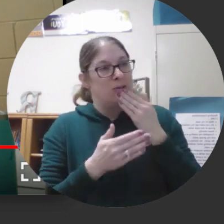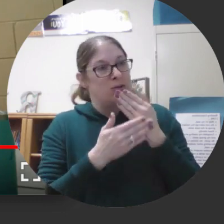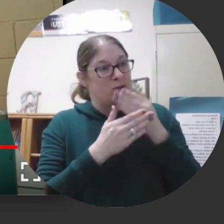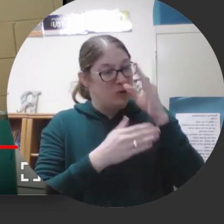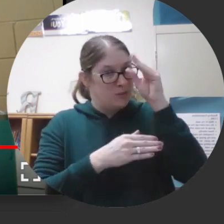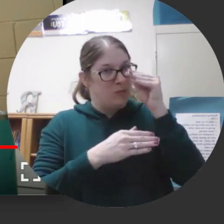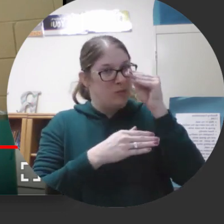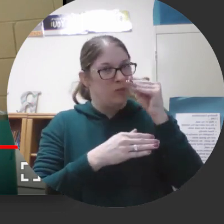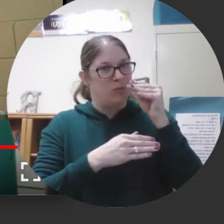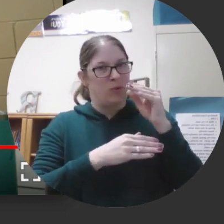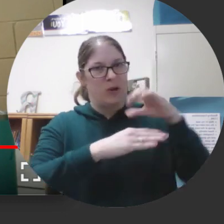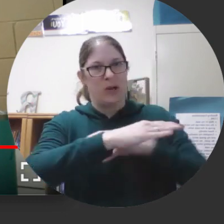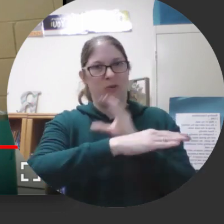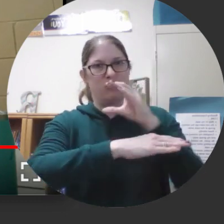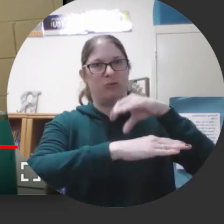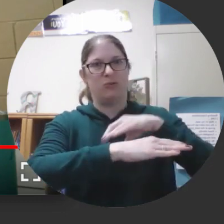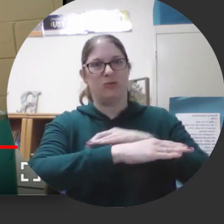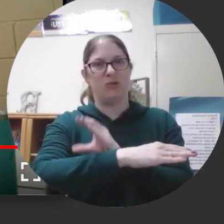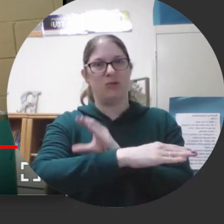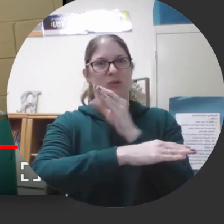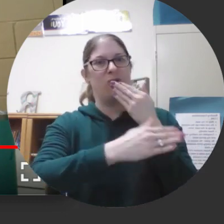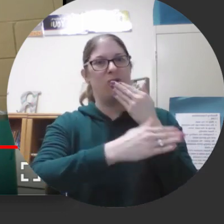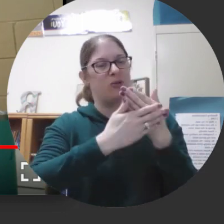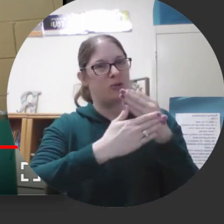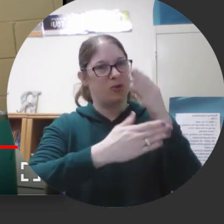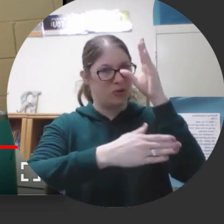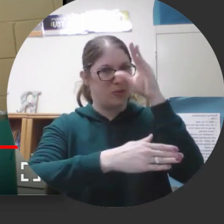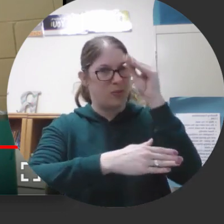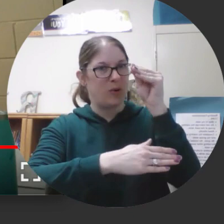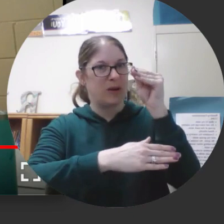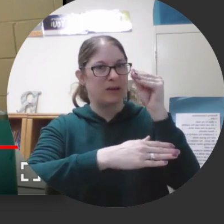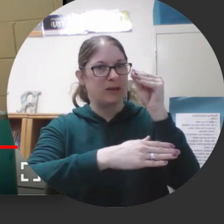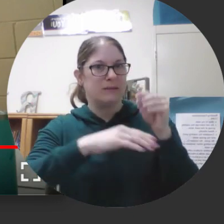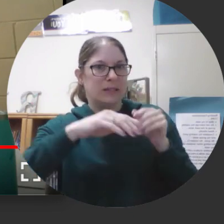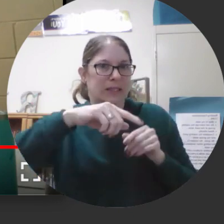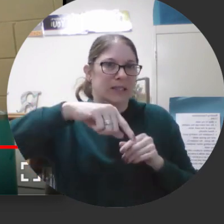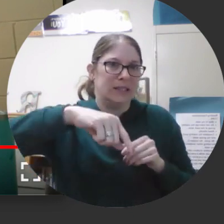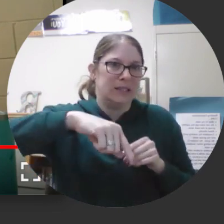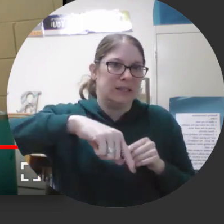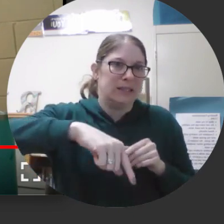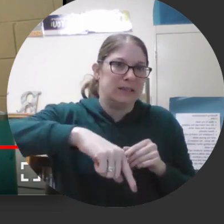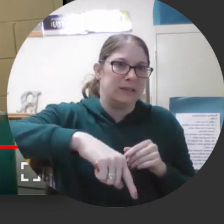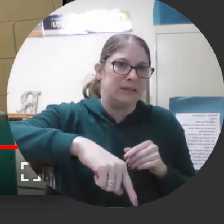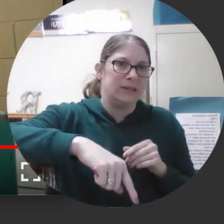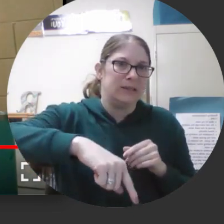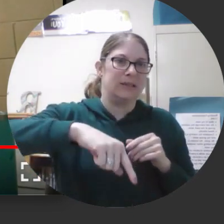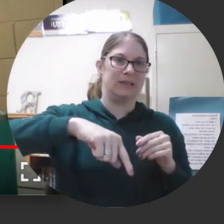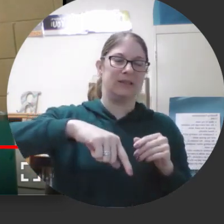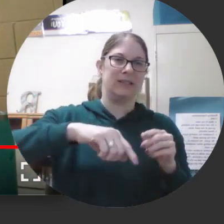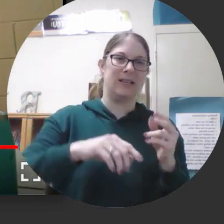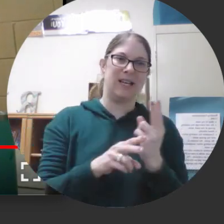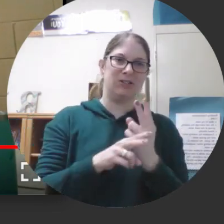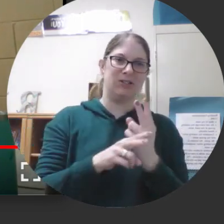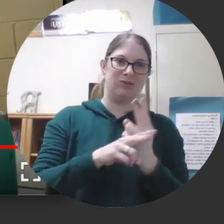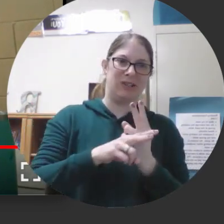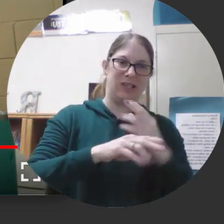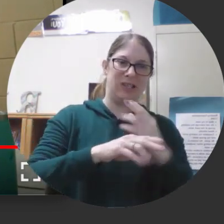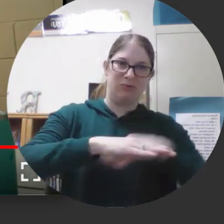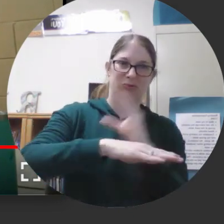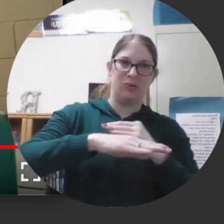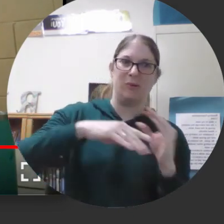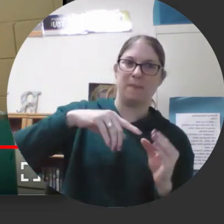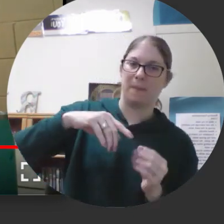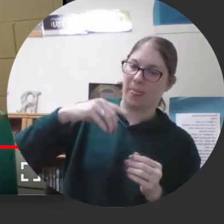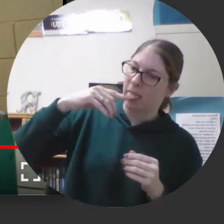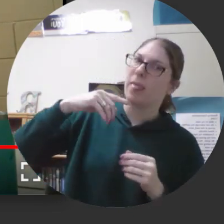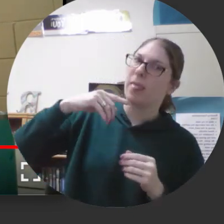his nose. Very gently, he licked it. And that is the end of chapter 3.